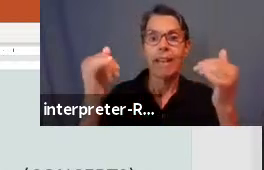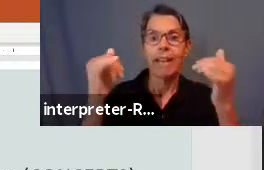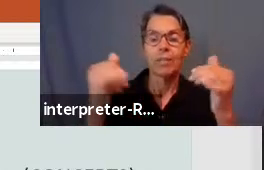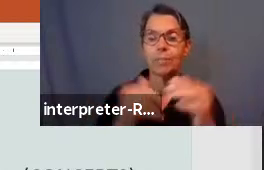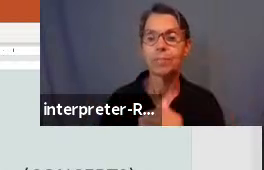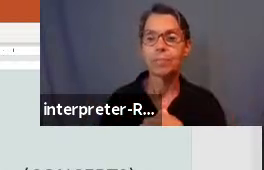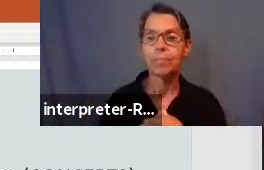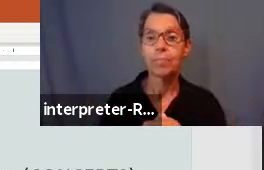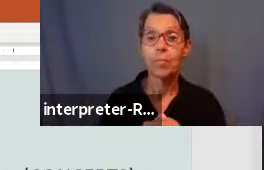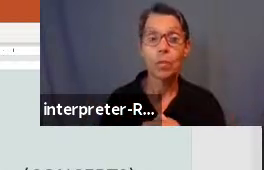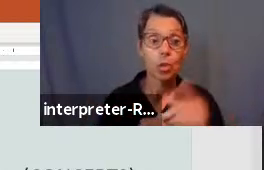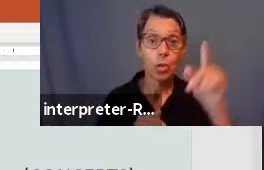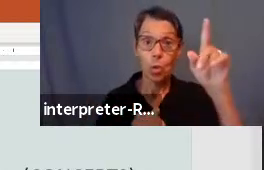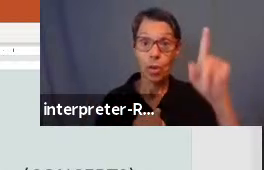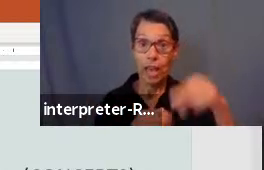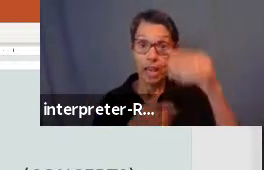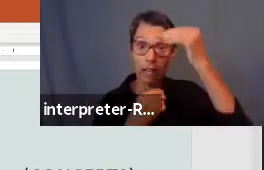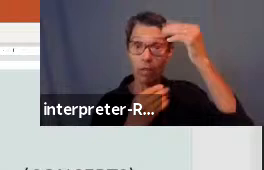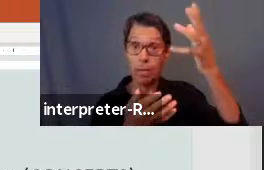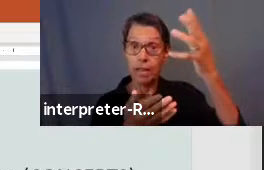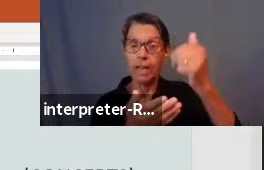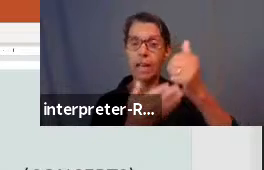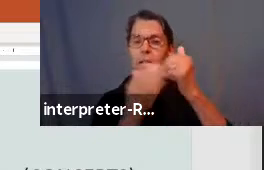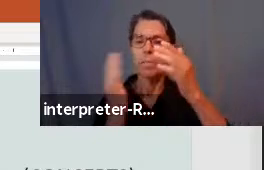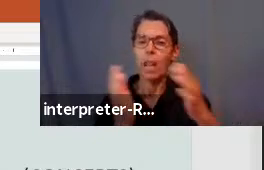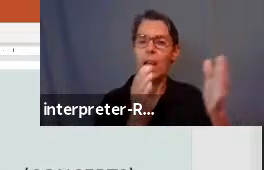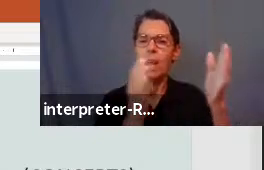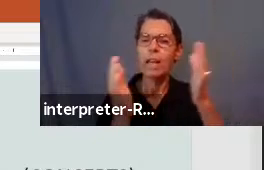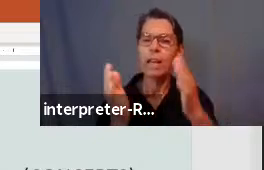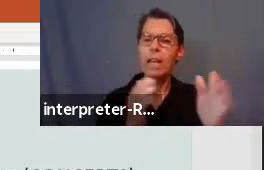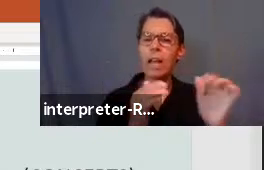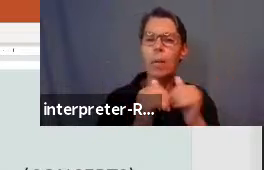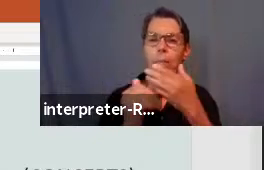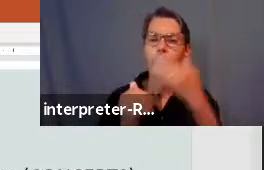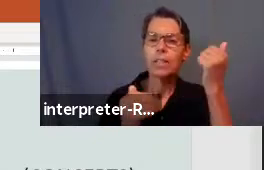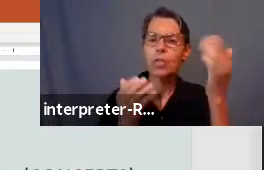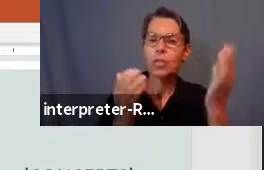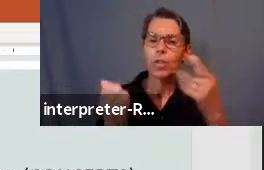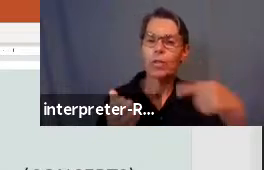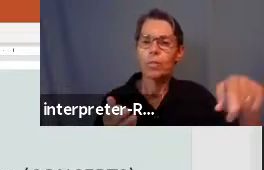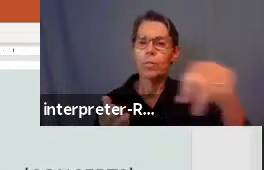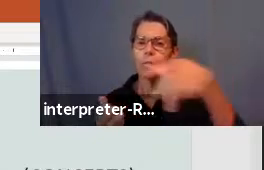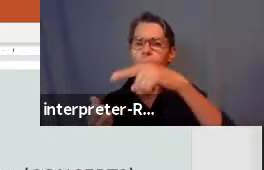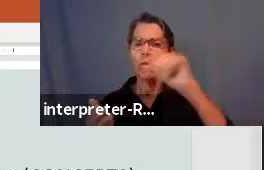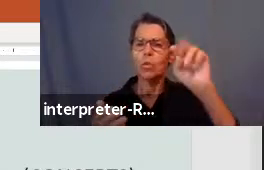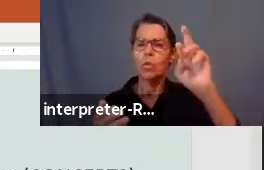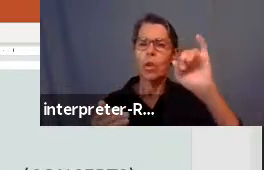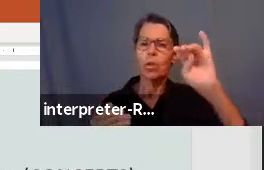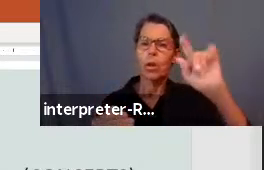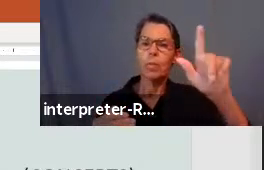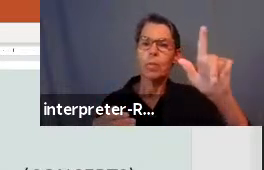around what we can do to best serve this patient population. Next slide, please.